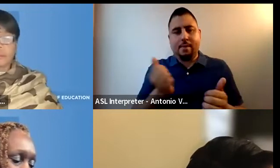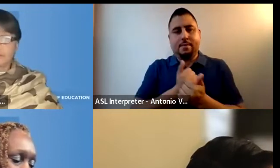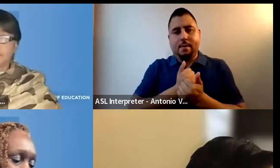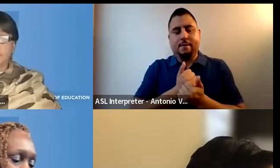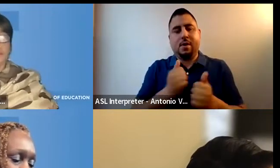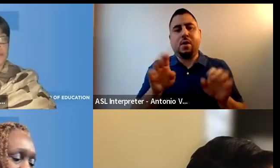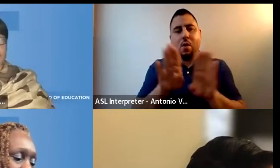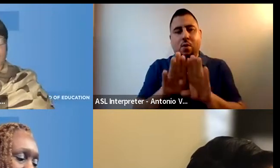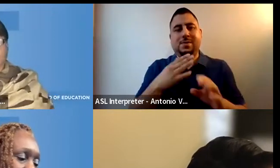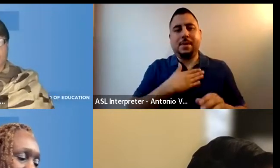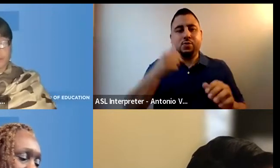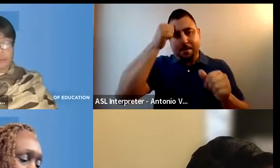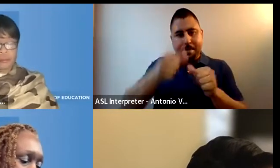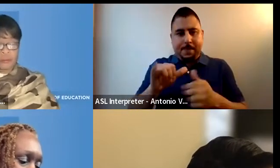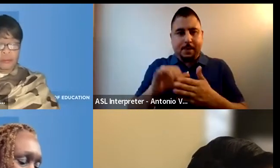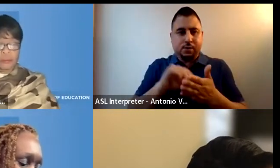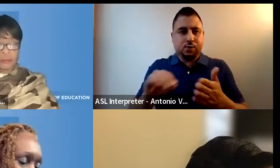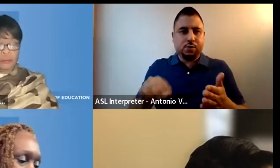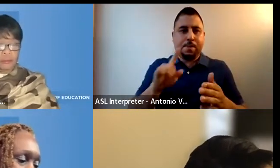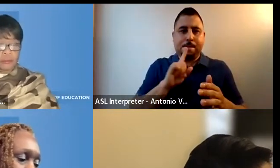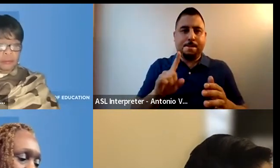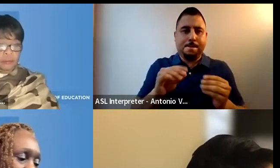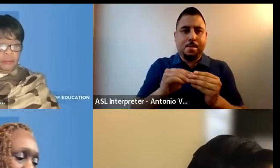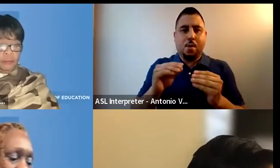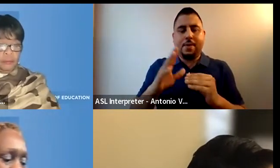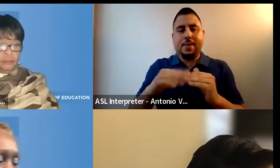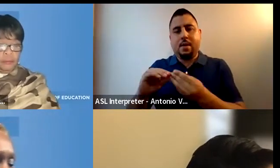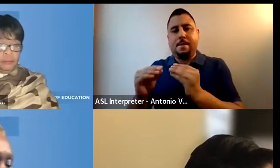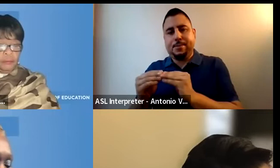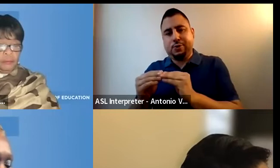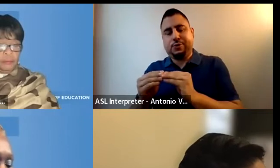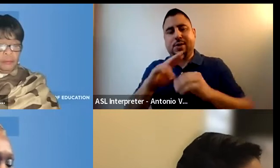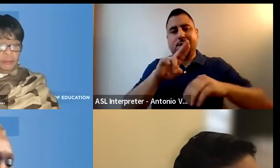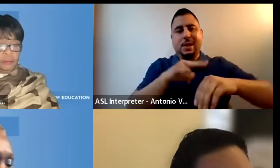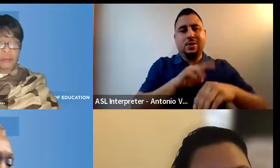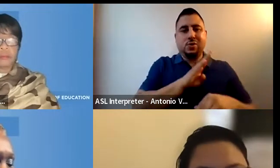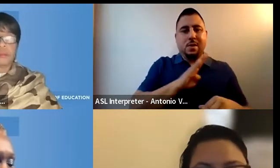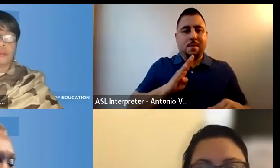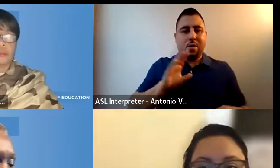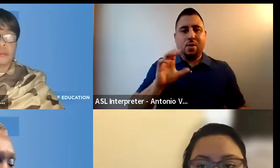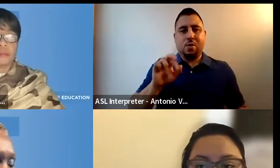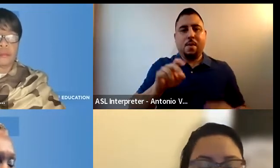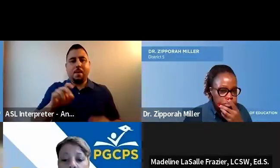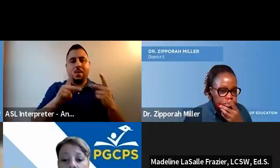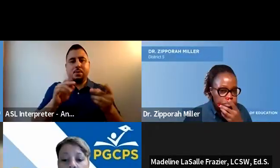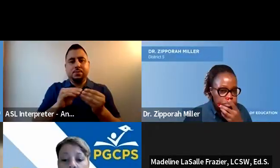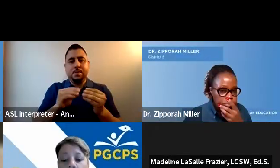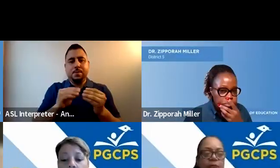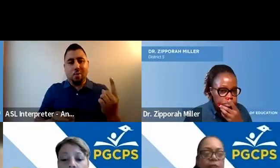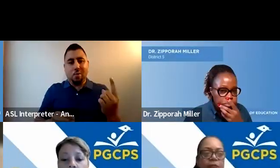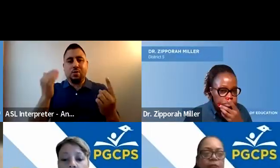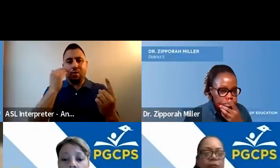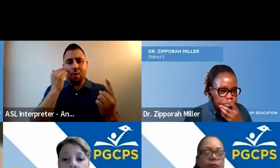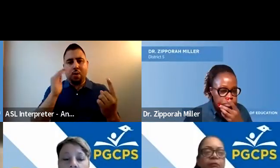In closing, please remember that students are more than numbers. National Board Core Proposition number 1 is knowing